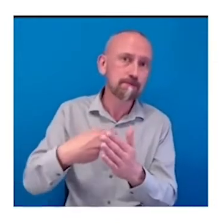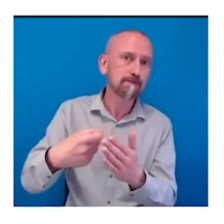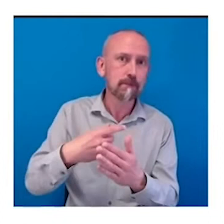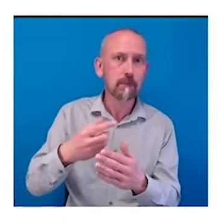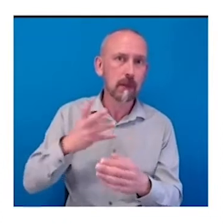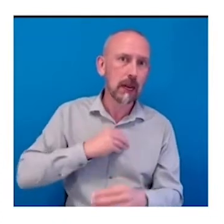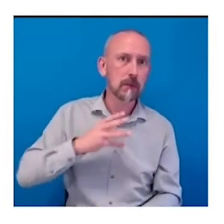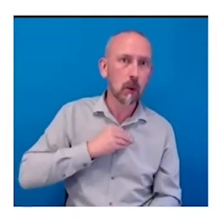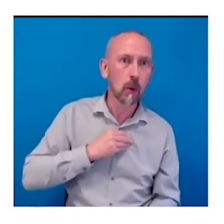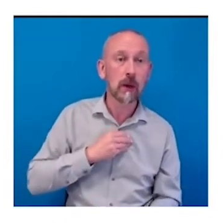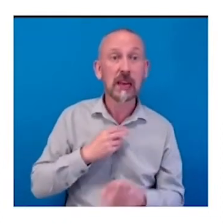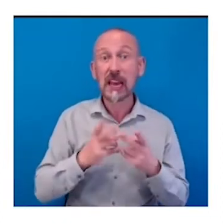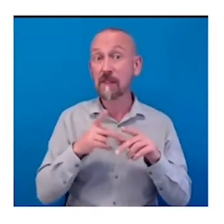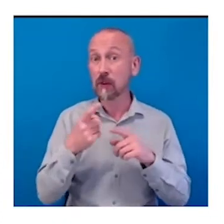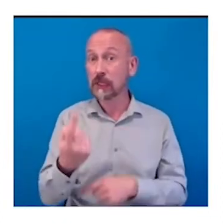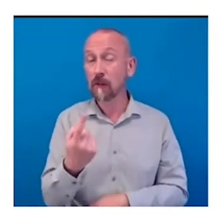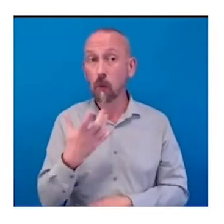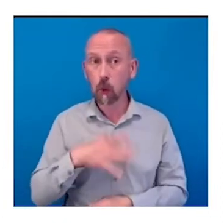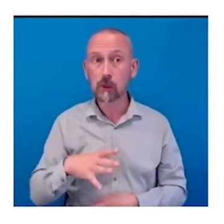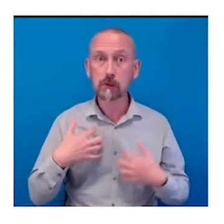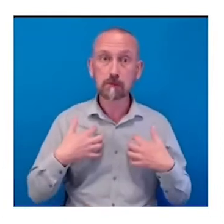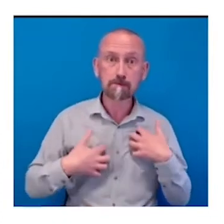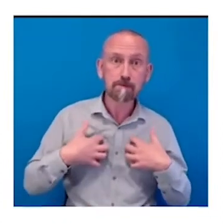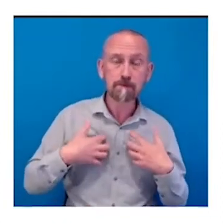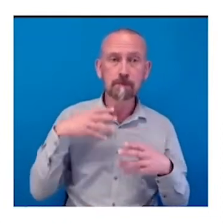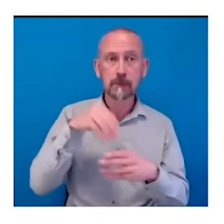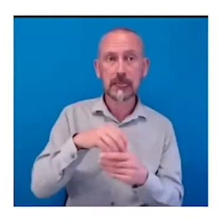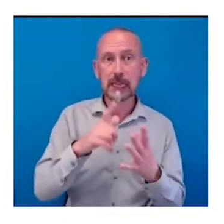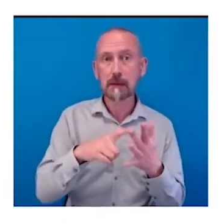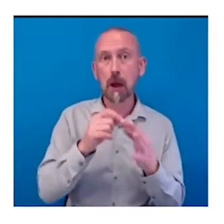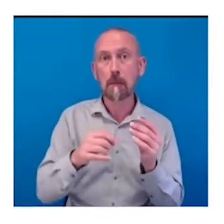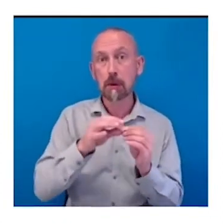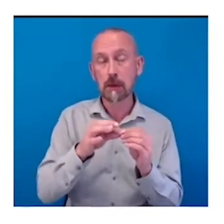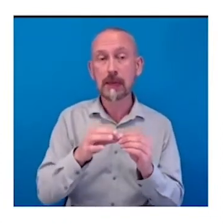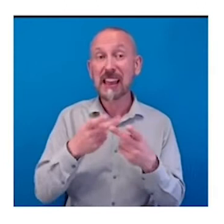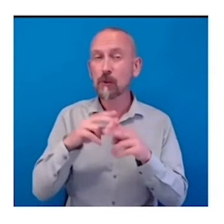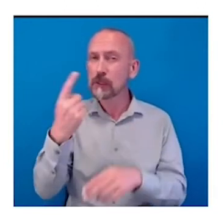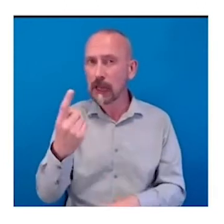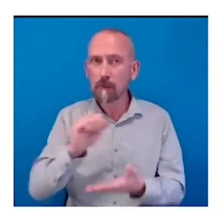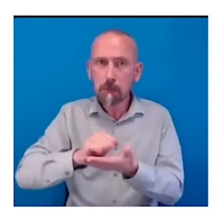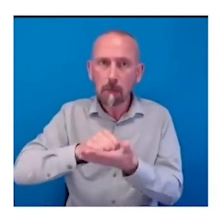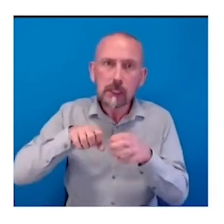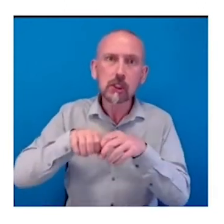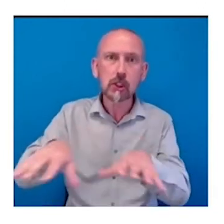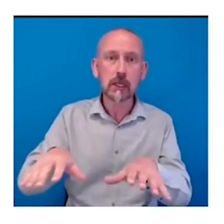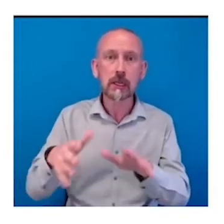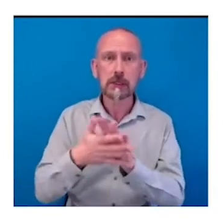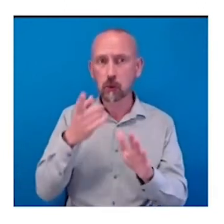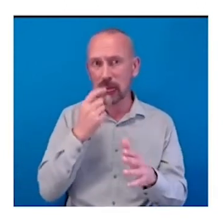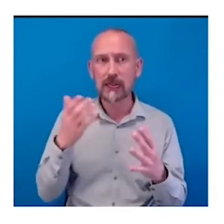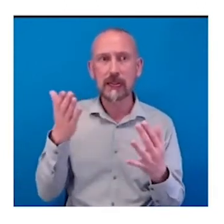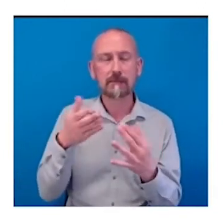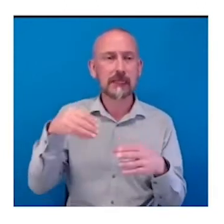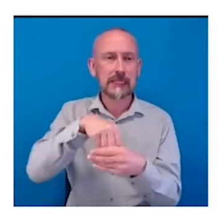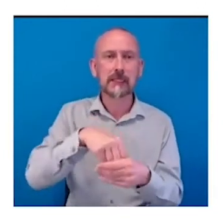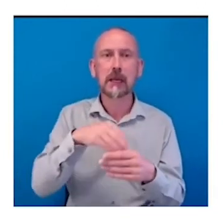if you're a publisher, I'd really encourage you to join the Publishers Association Accessibility Action Group. This is a group of